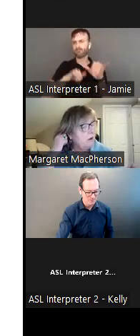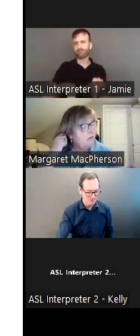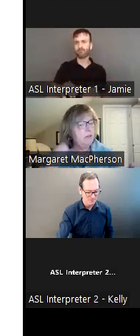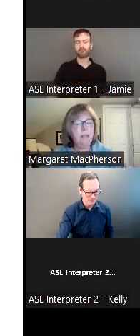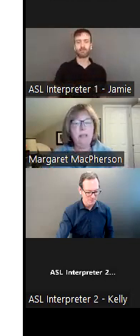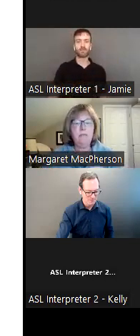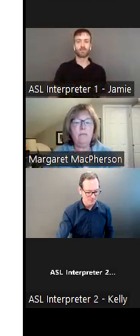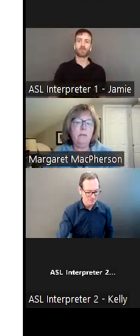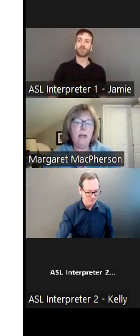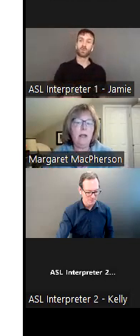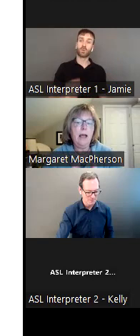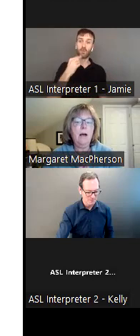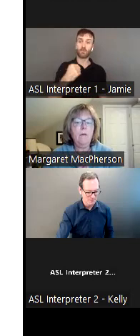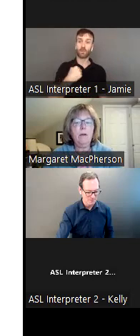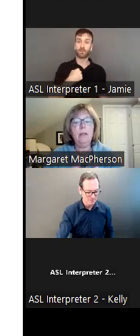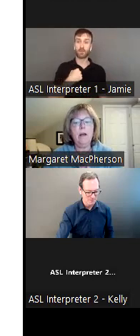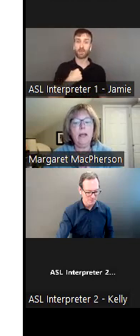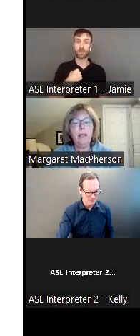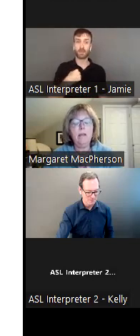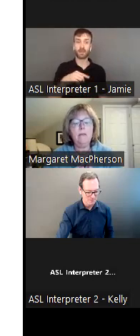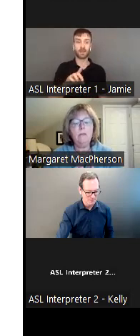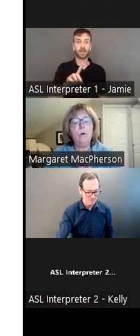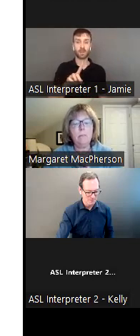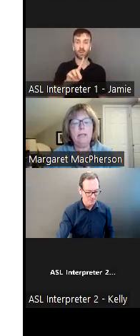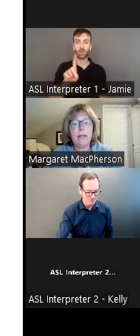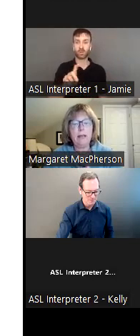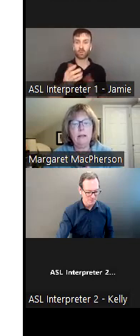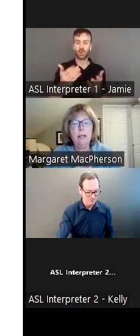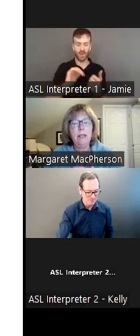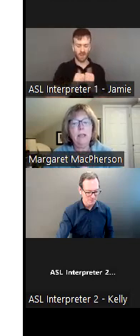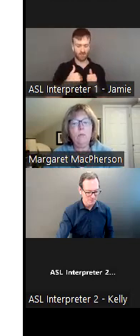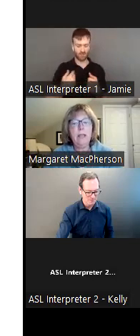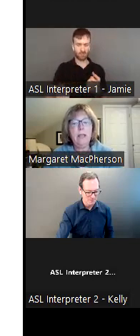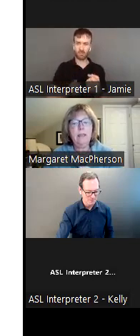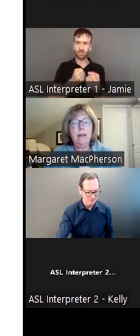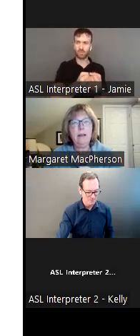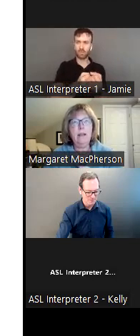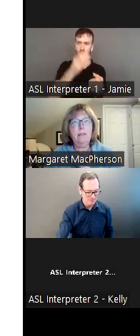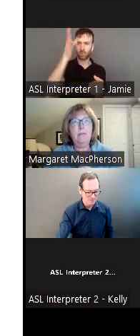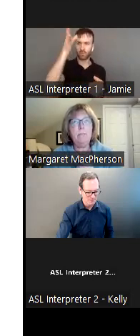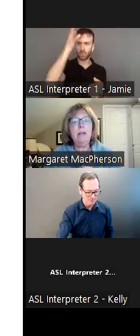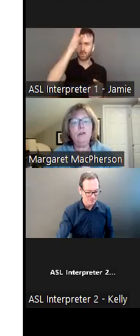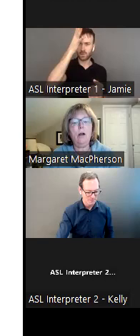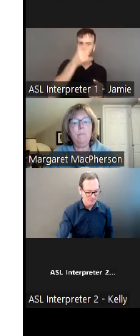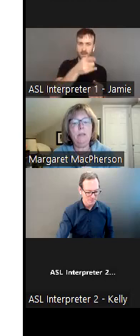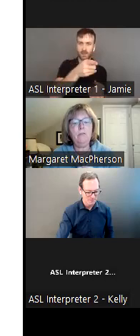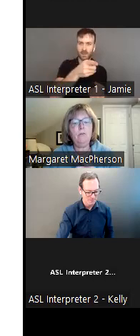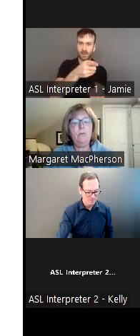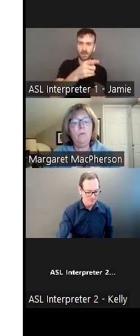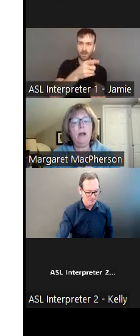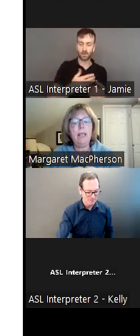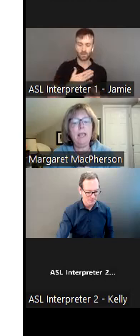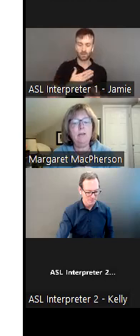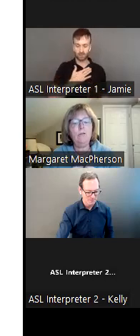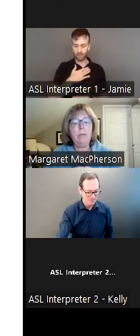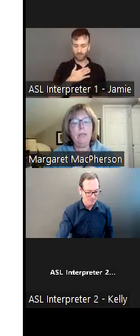the question is, how can I support my dad in a way that it's like my job is to do